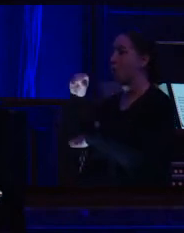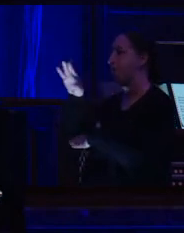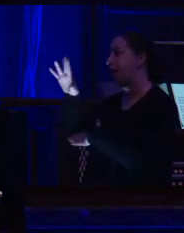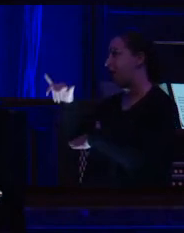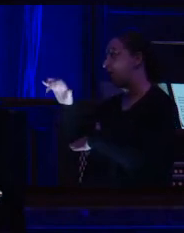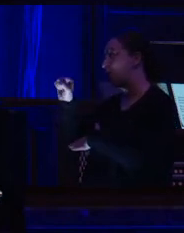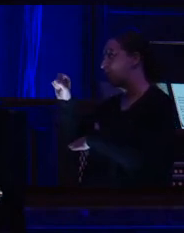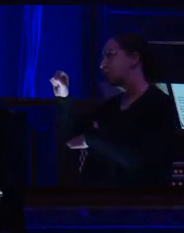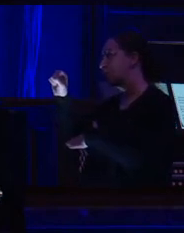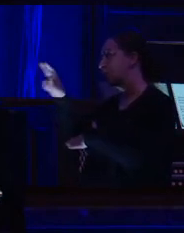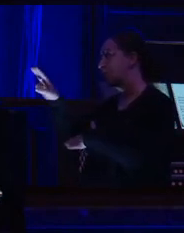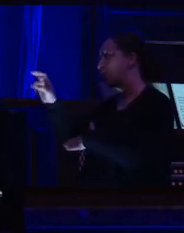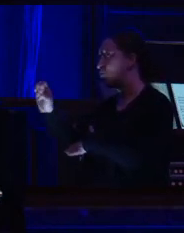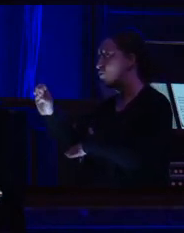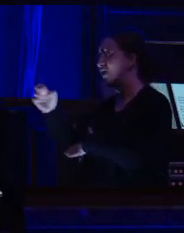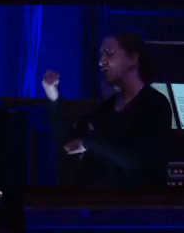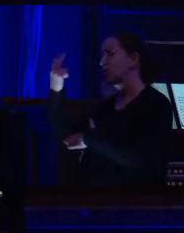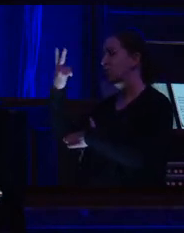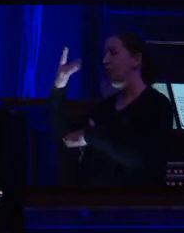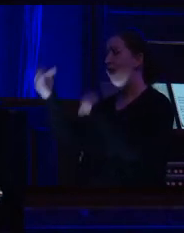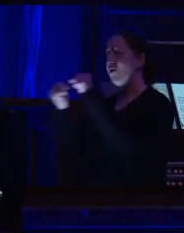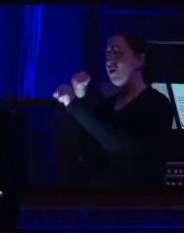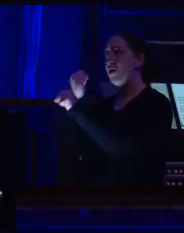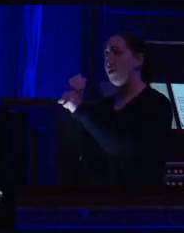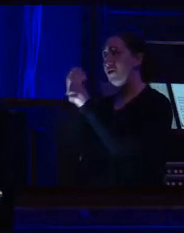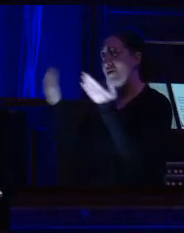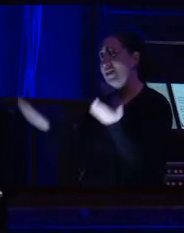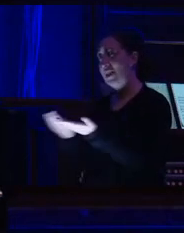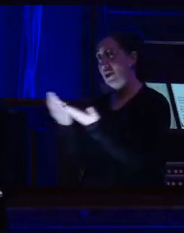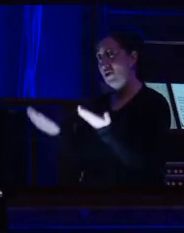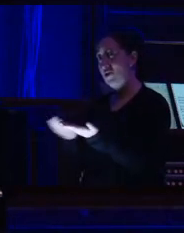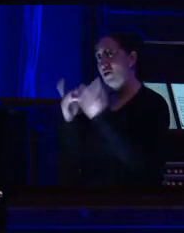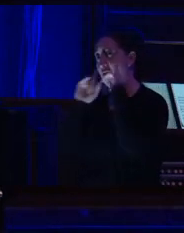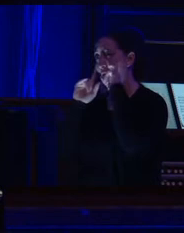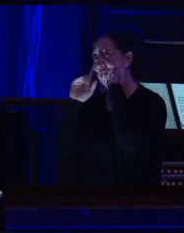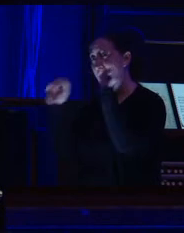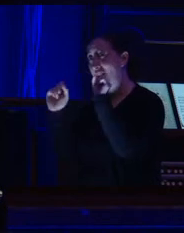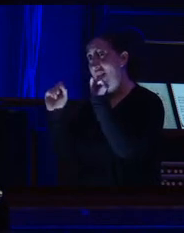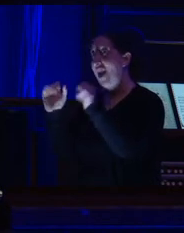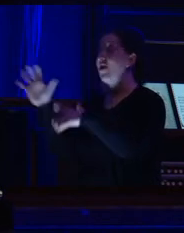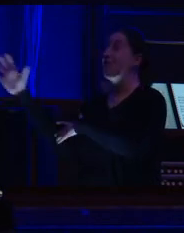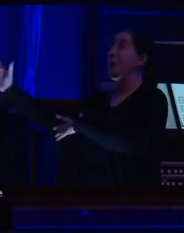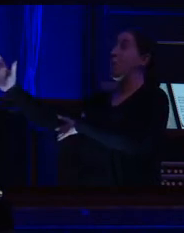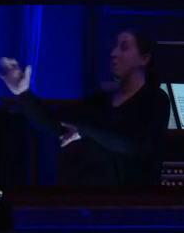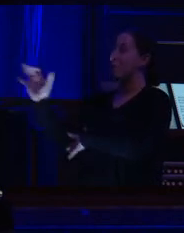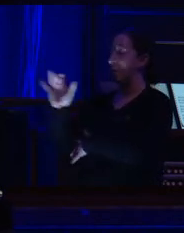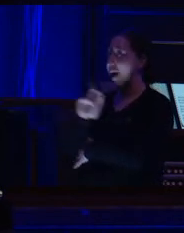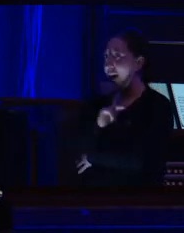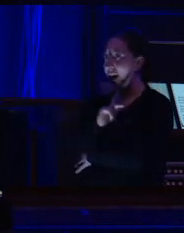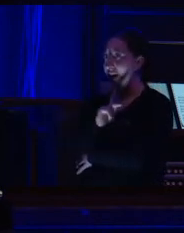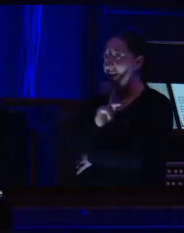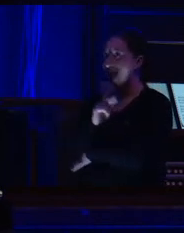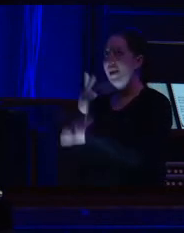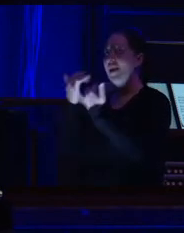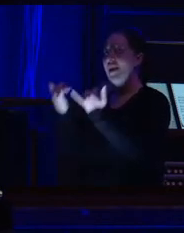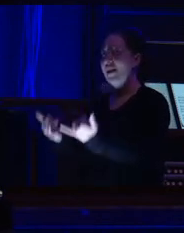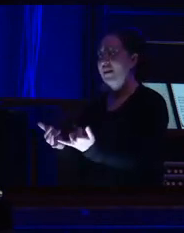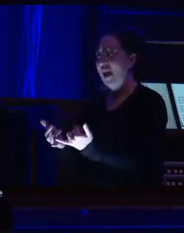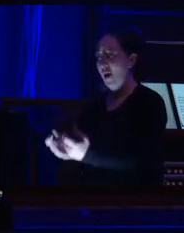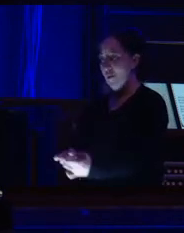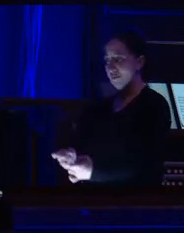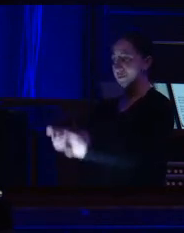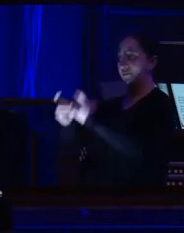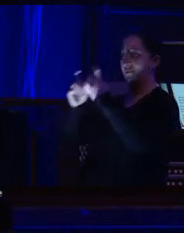12 years of service to this institution, and she came back and she handed the baton to